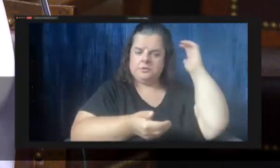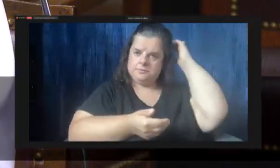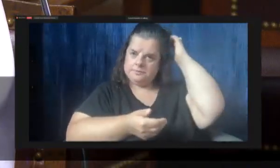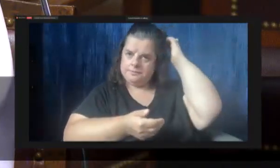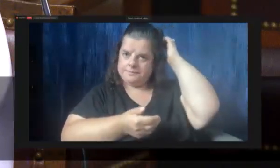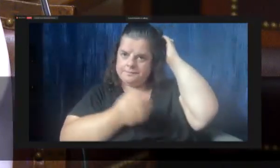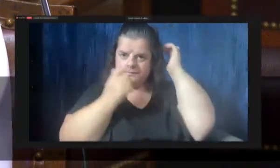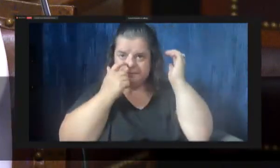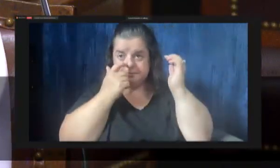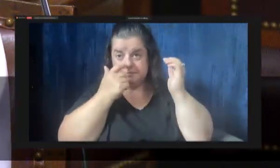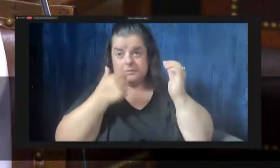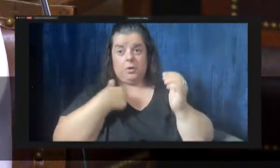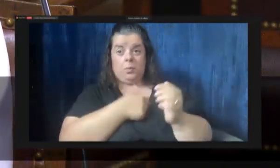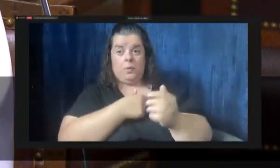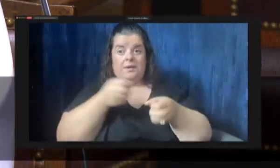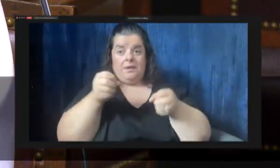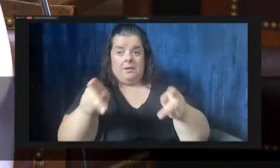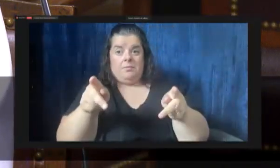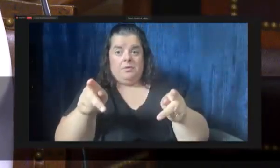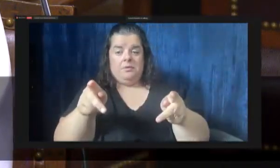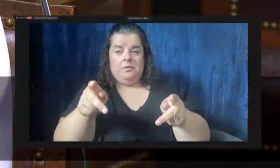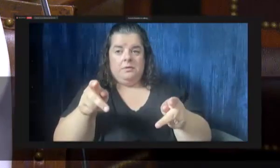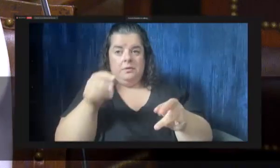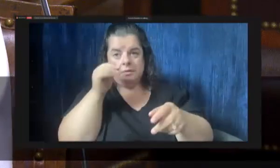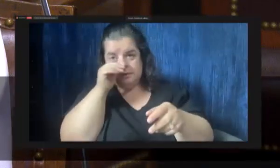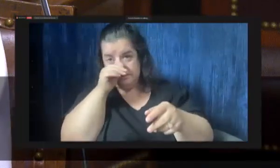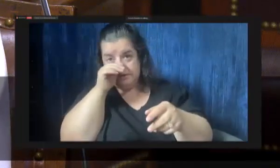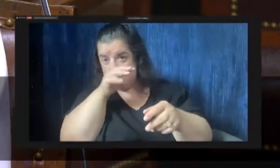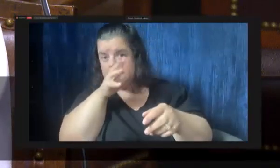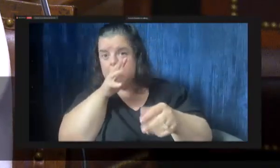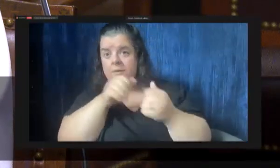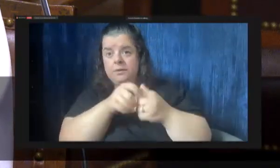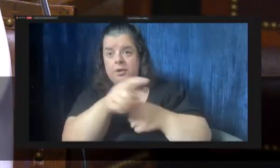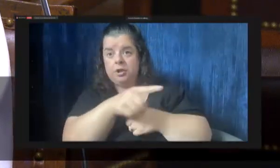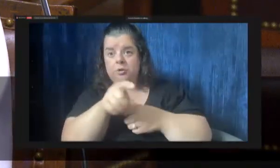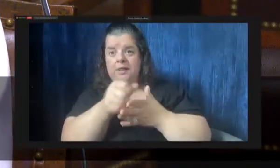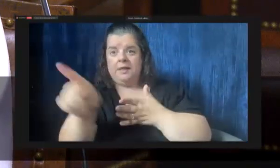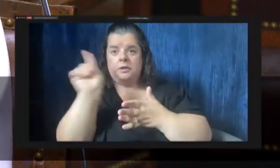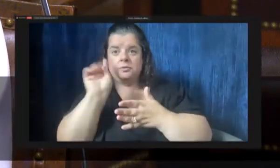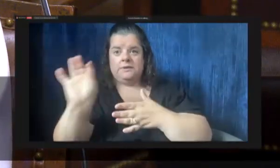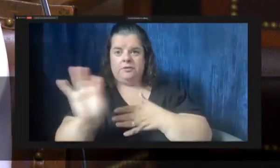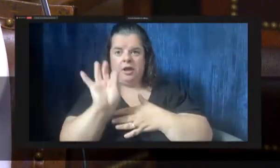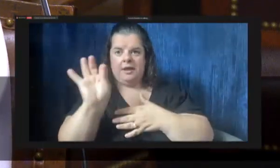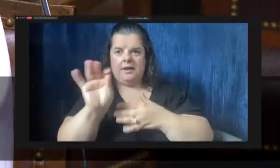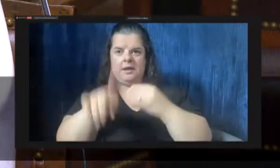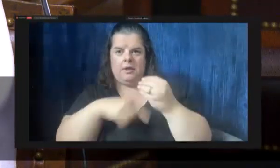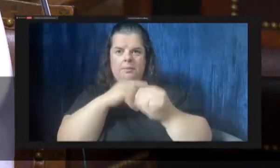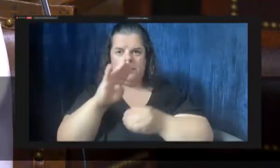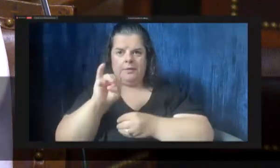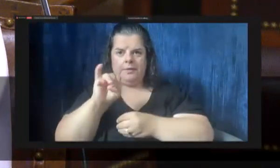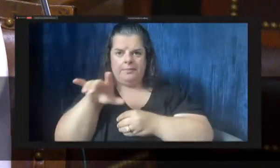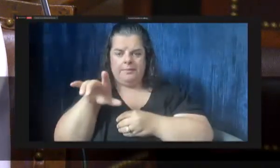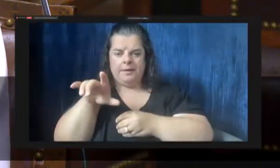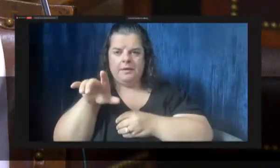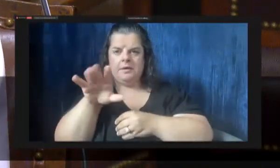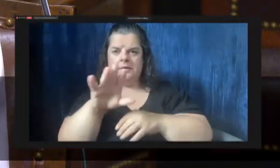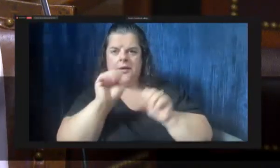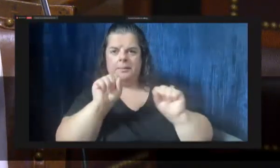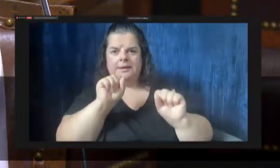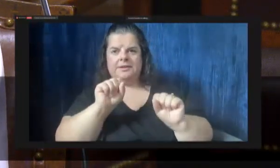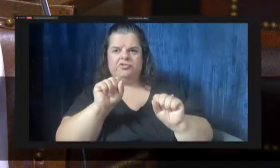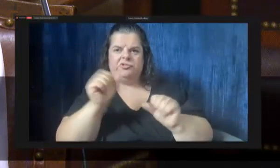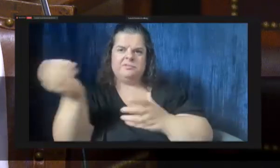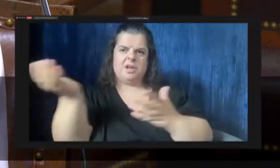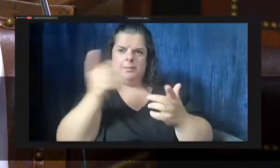an opportunity to speak last Friday at a breakfast about the bills potentially coming to